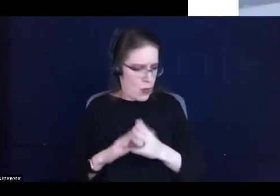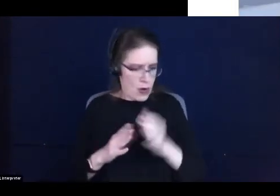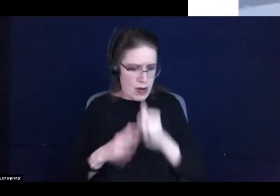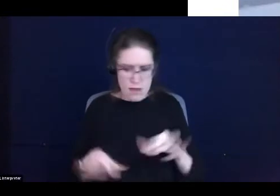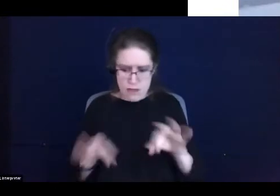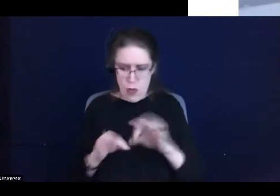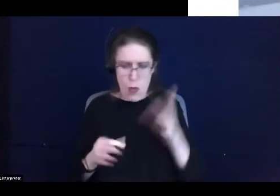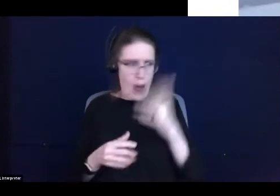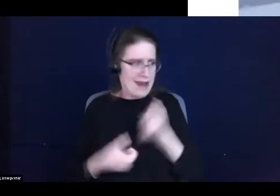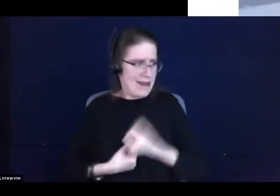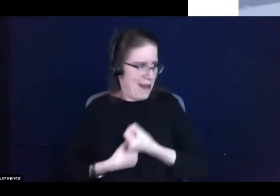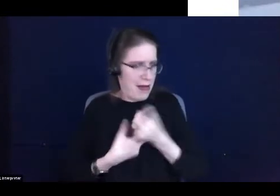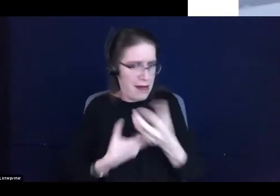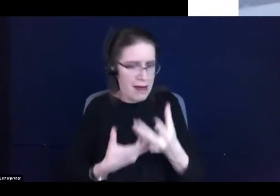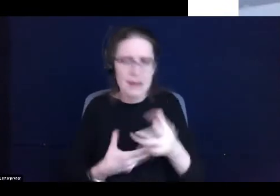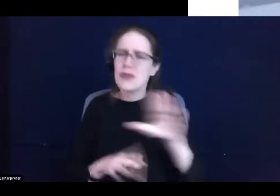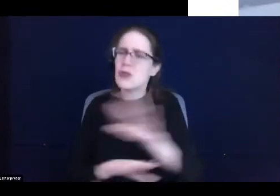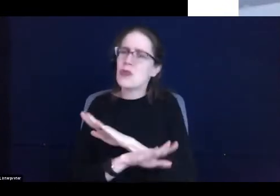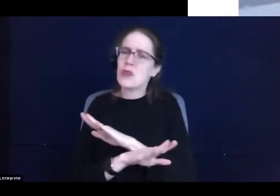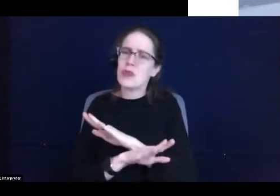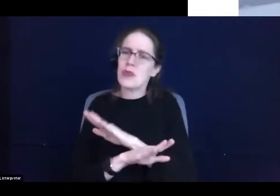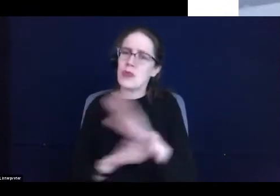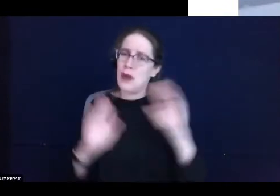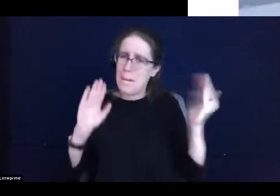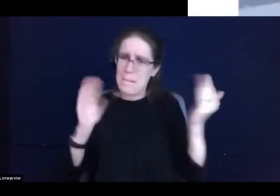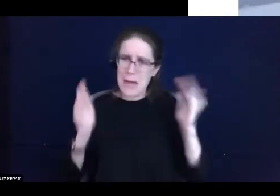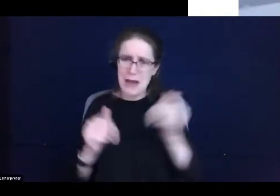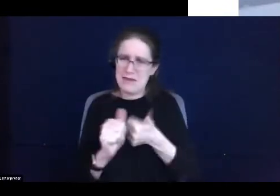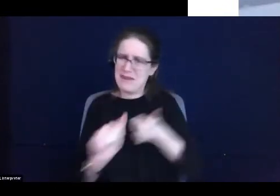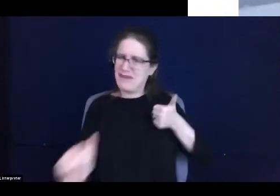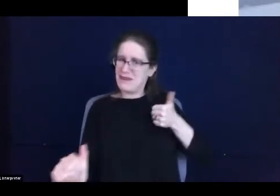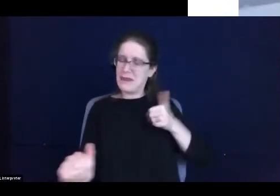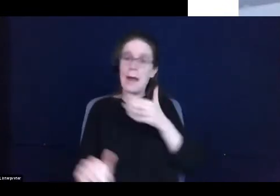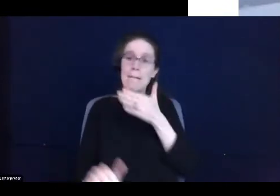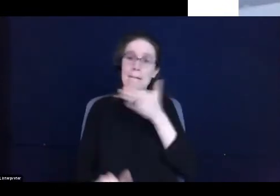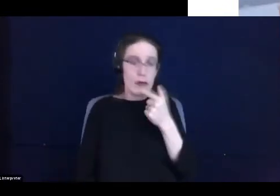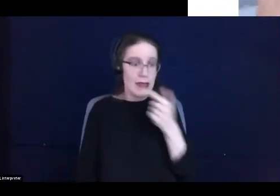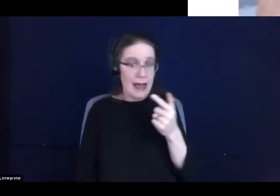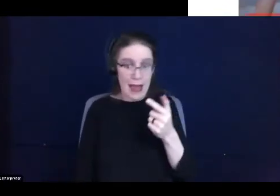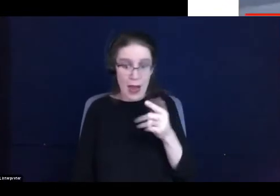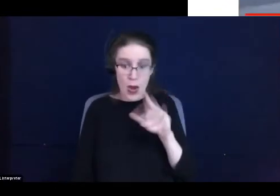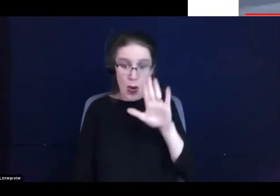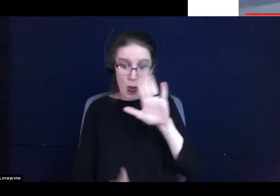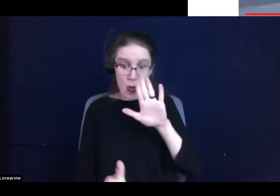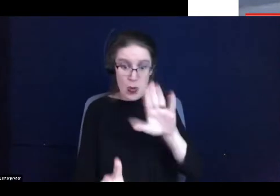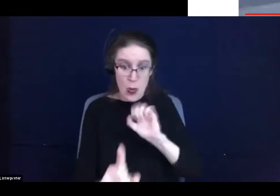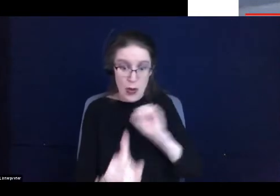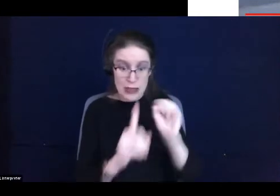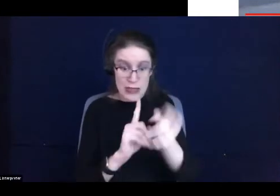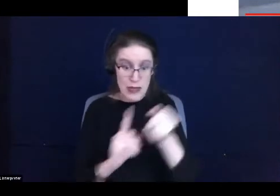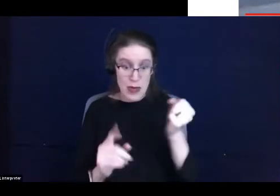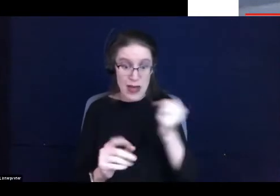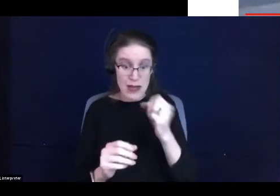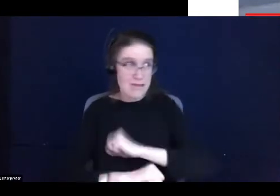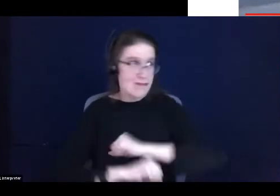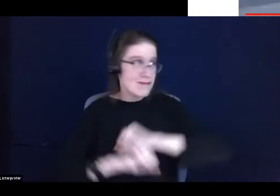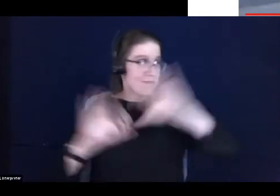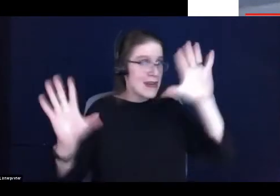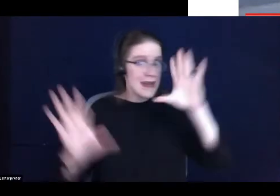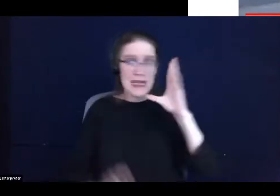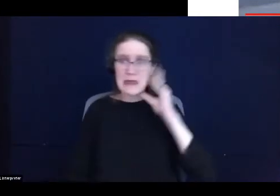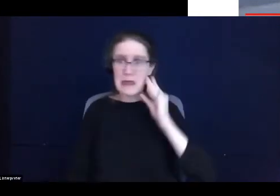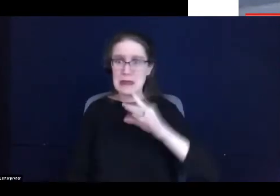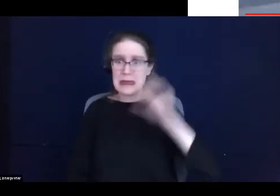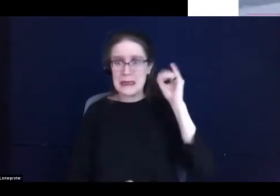If instead of drawing comparisons, you can say, I can't imagine what you've gone through, because you can't. You weren't there, you're not them. That is a very,